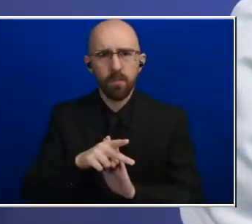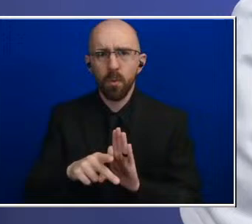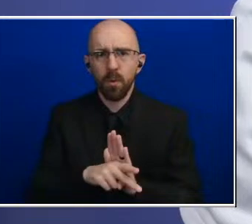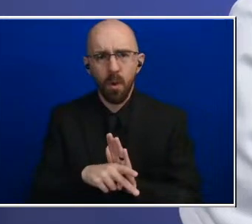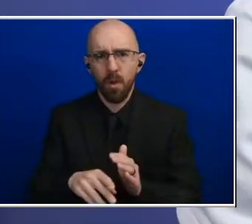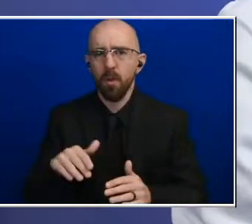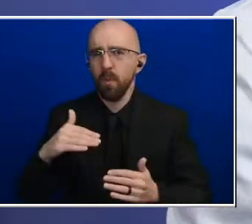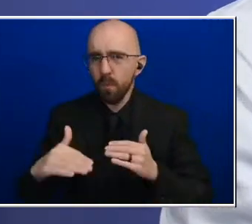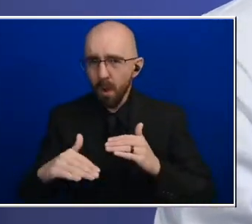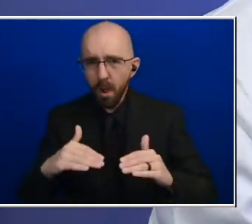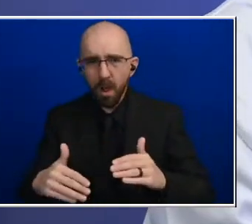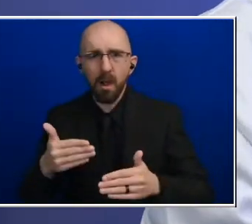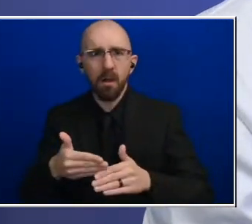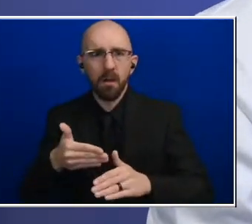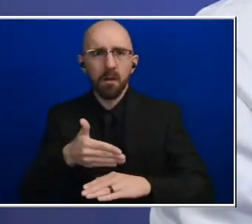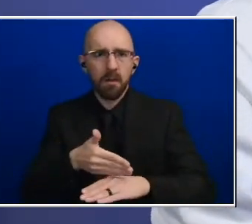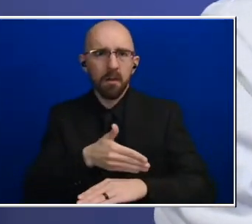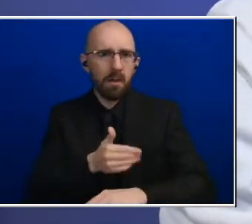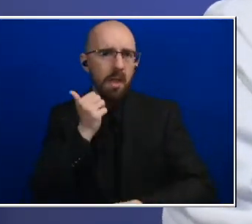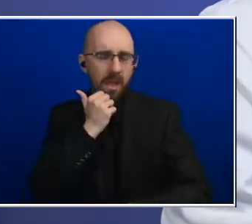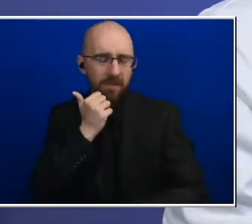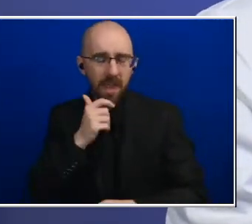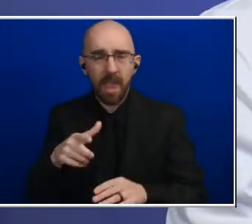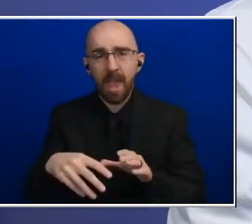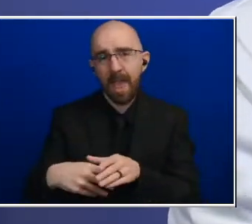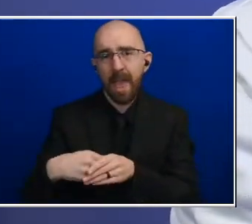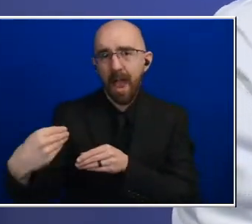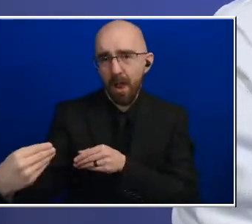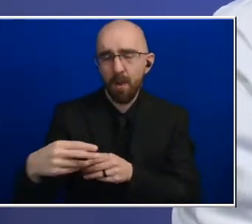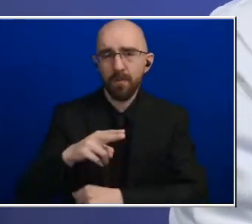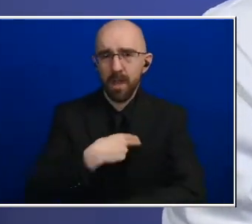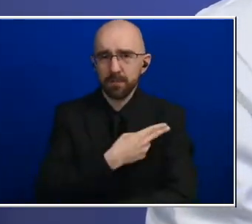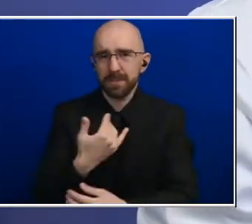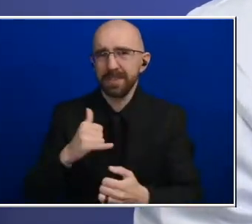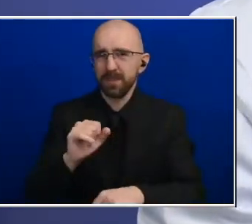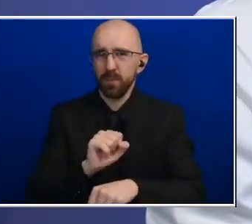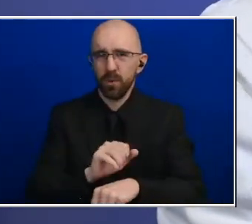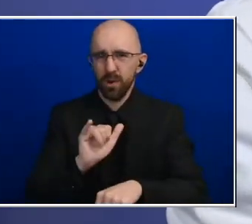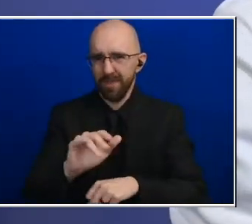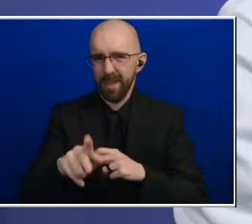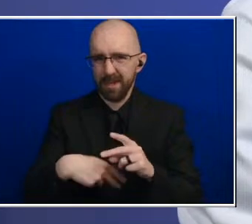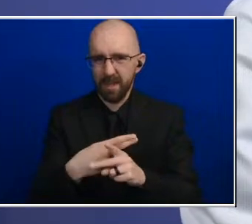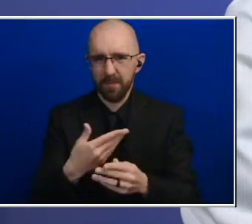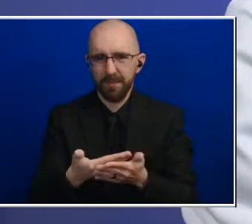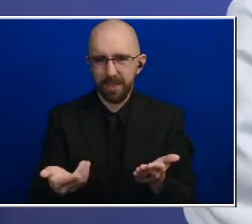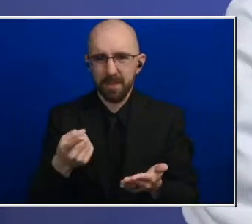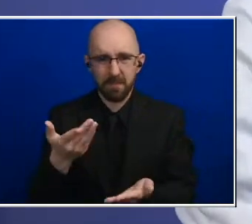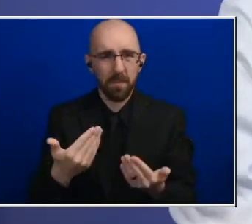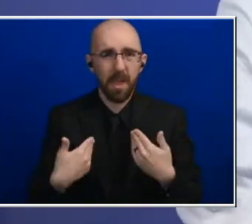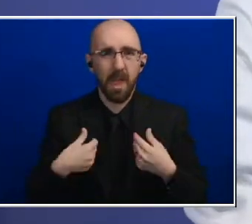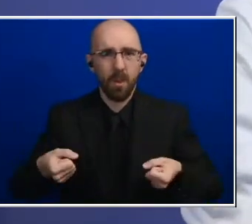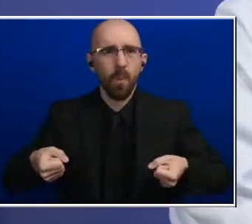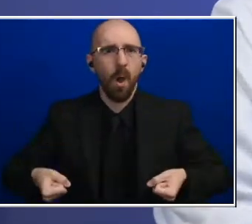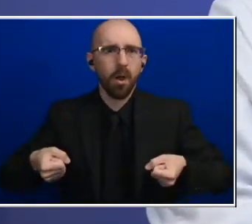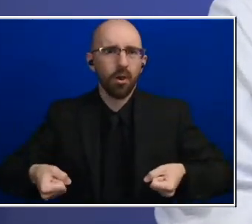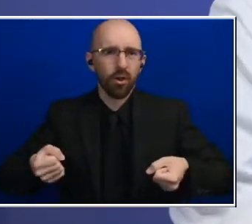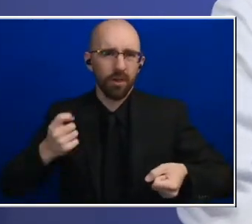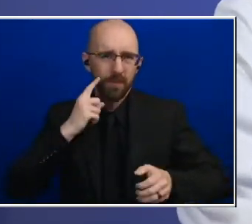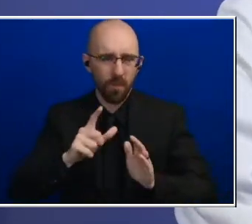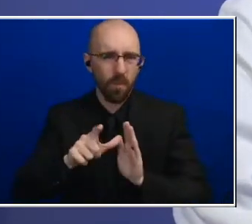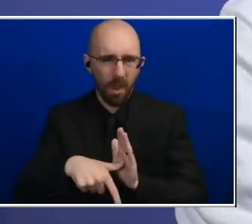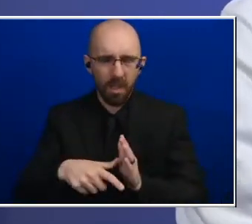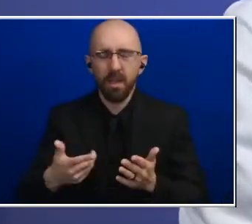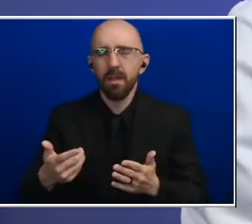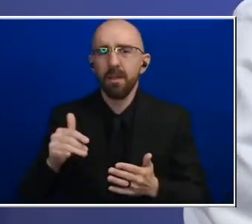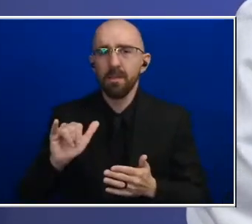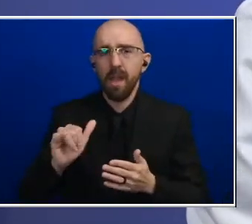day. And then outside the hospital, we still work on those types of things. You probably had a walker for a while, and then once that sort of subsides,